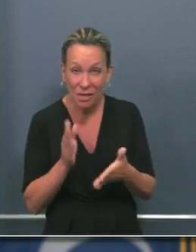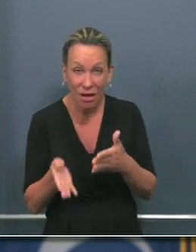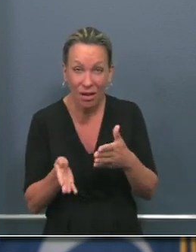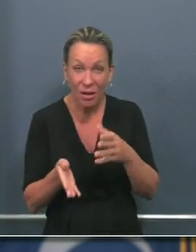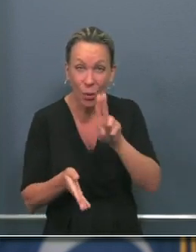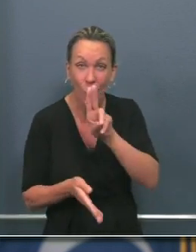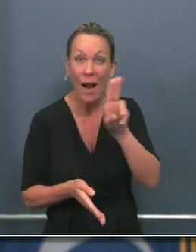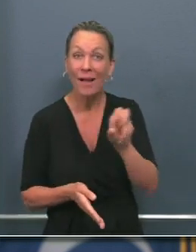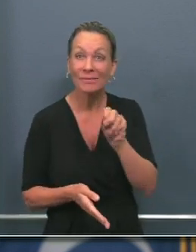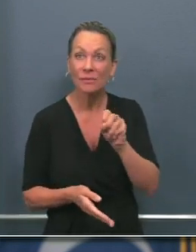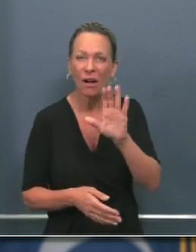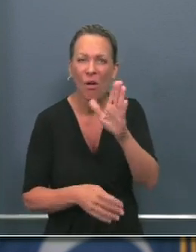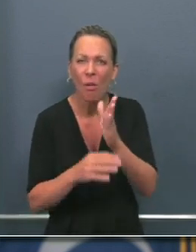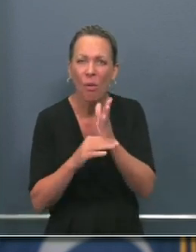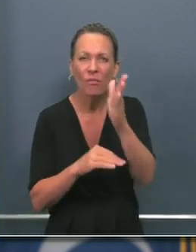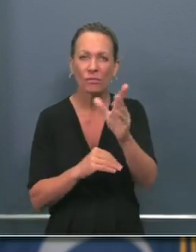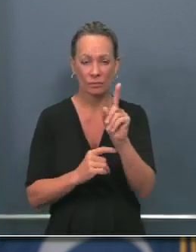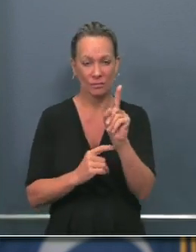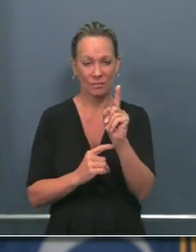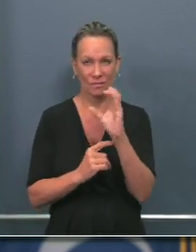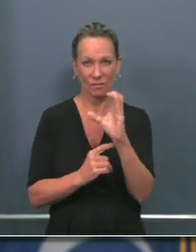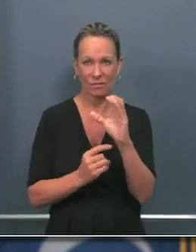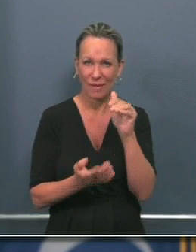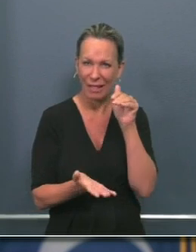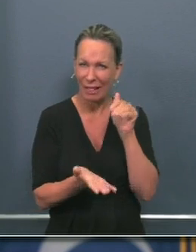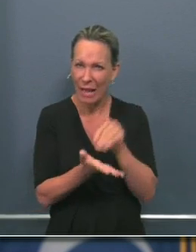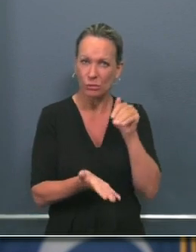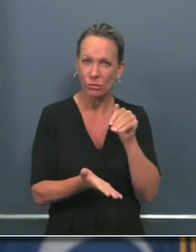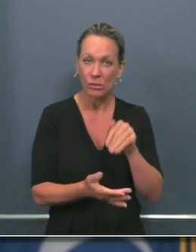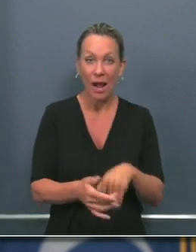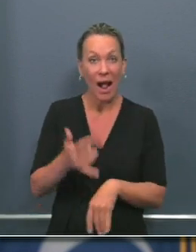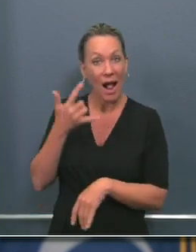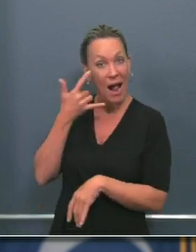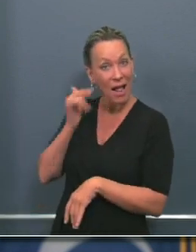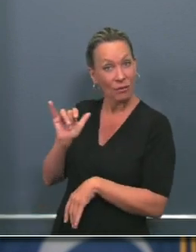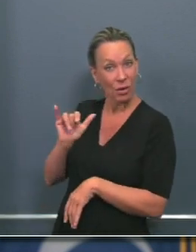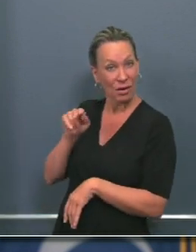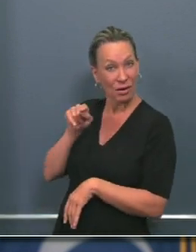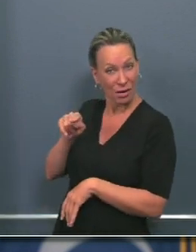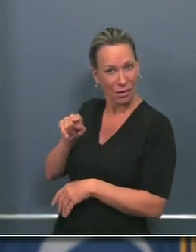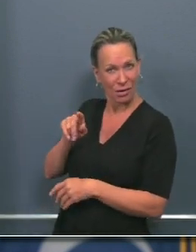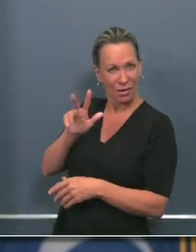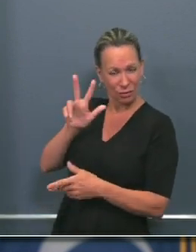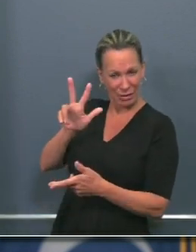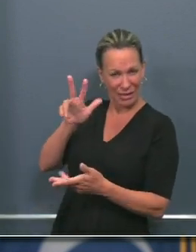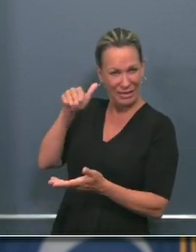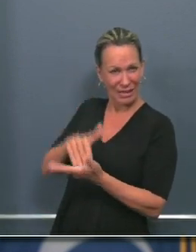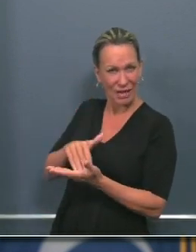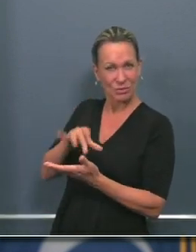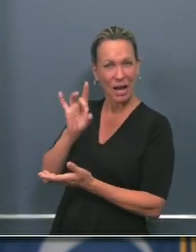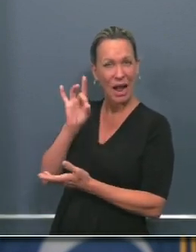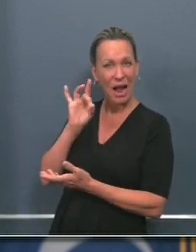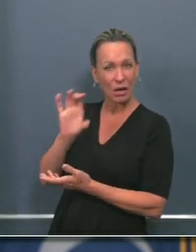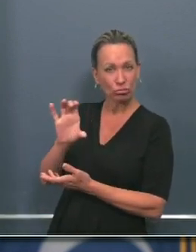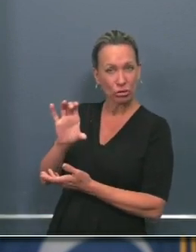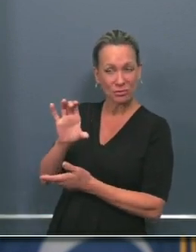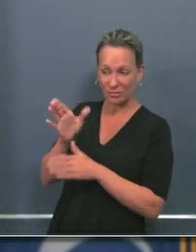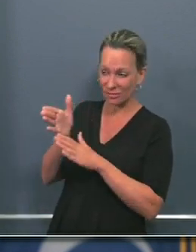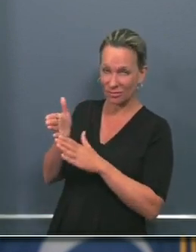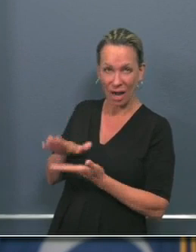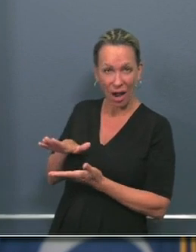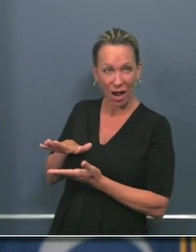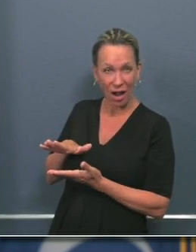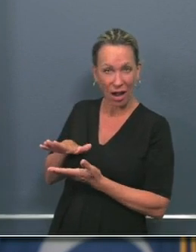of California, 19 new funerals that have to be organized just in the last 24 hours here in the state of California.